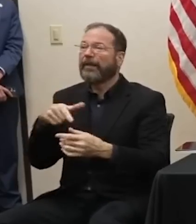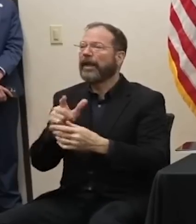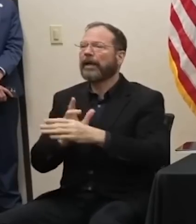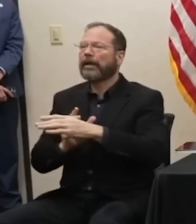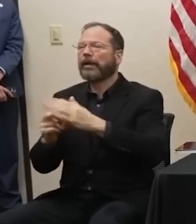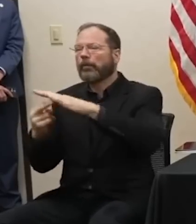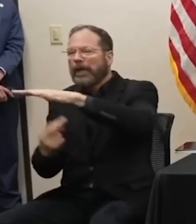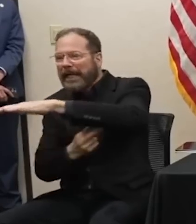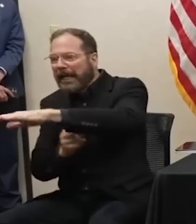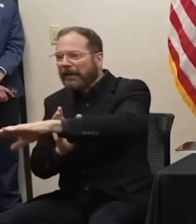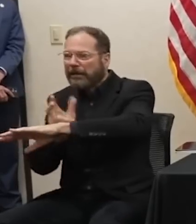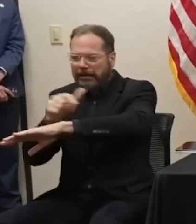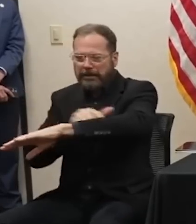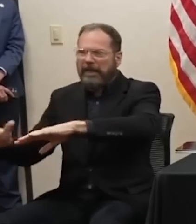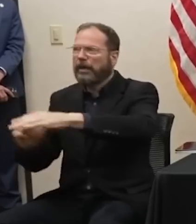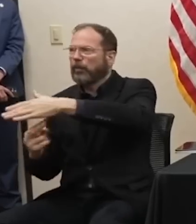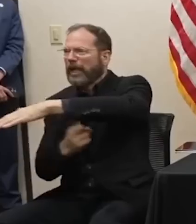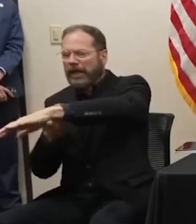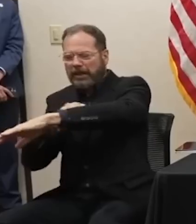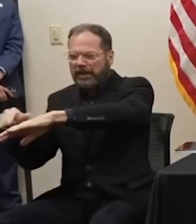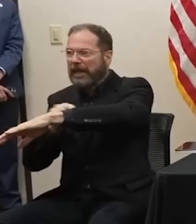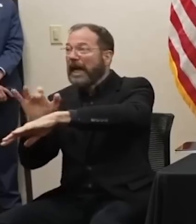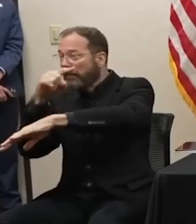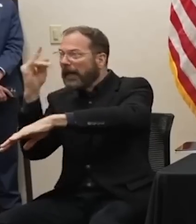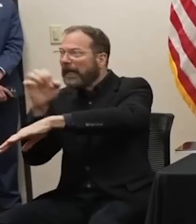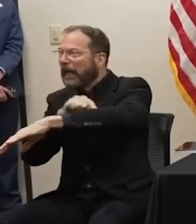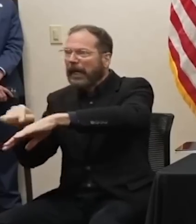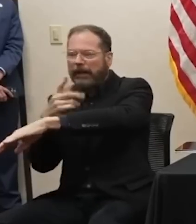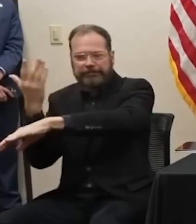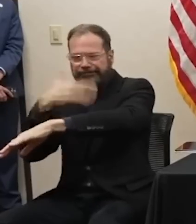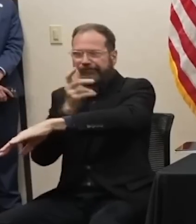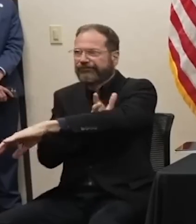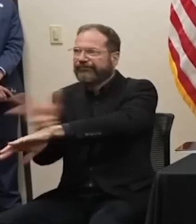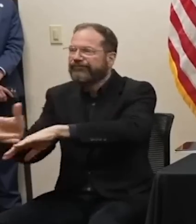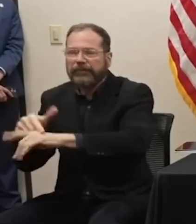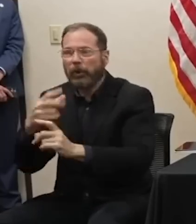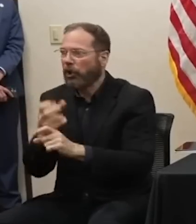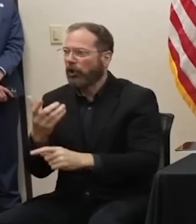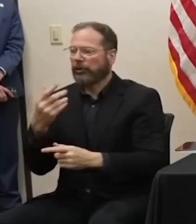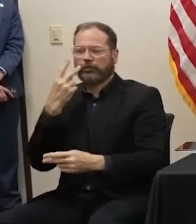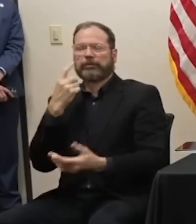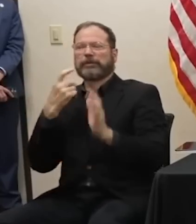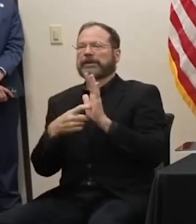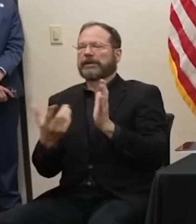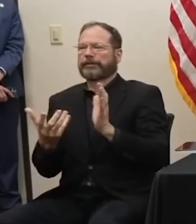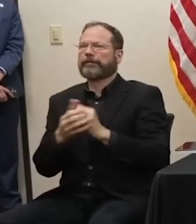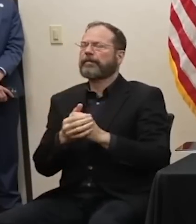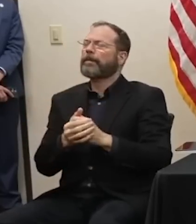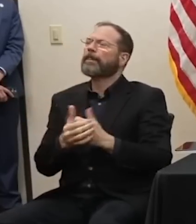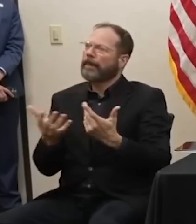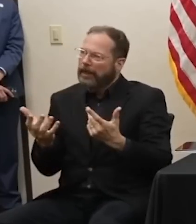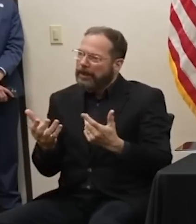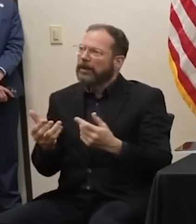bridges that may be more iced and may have black ice on it, which is difficult for them or others to see. That said,